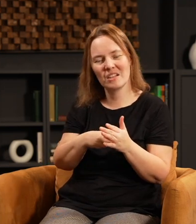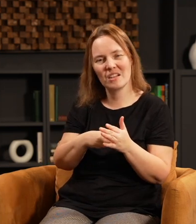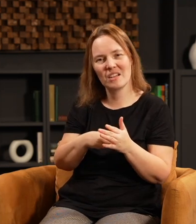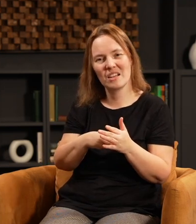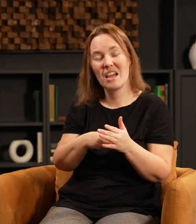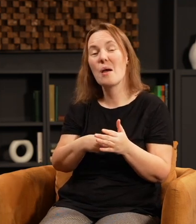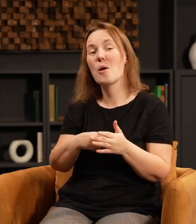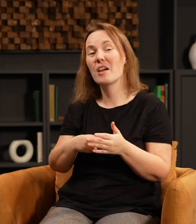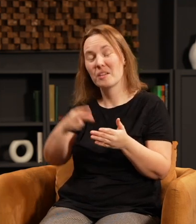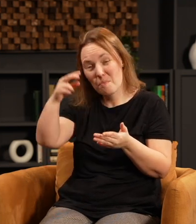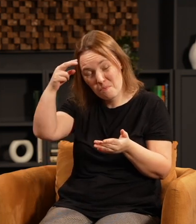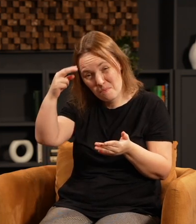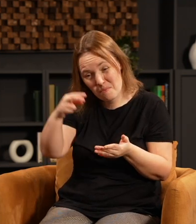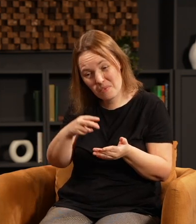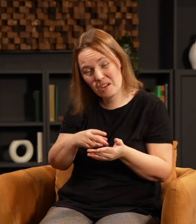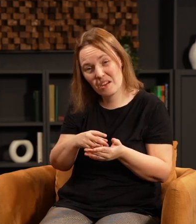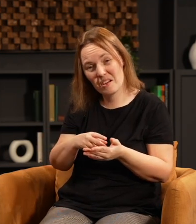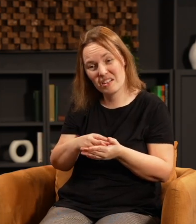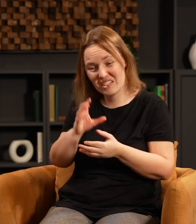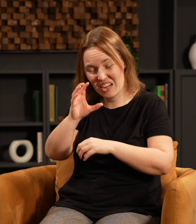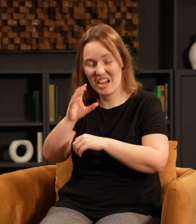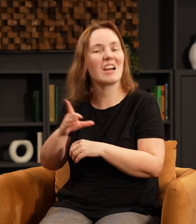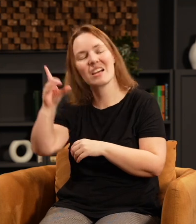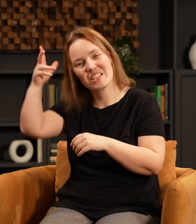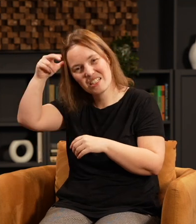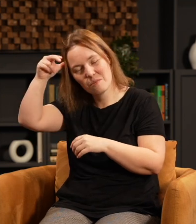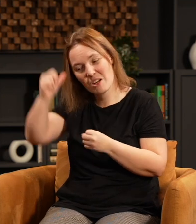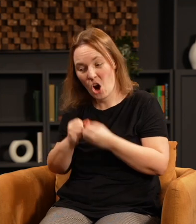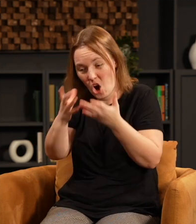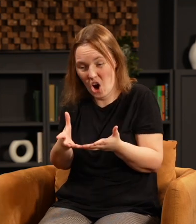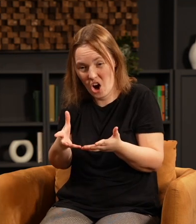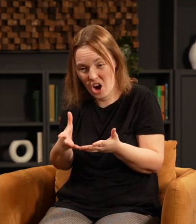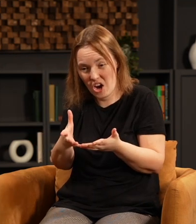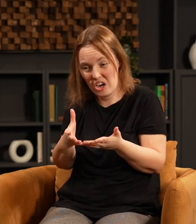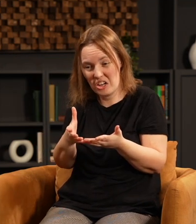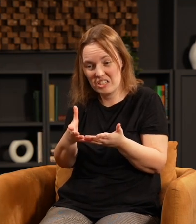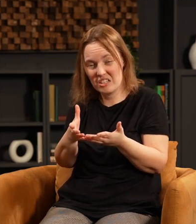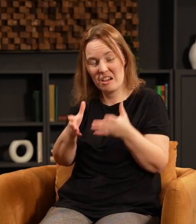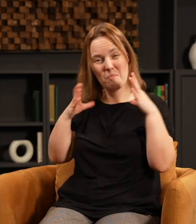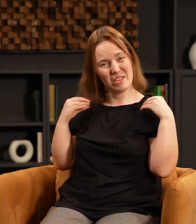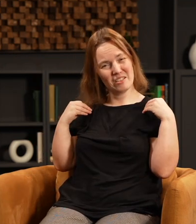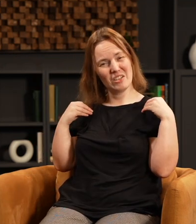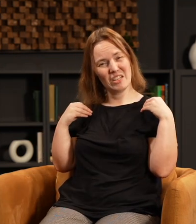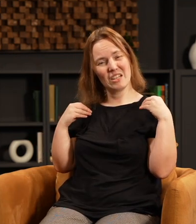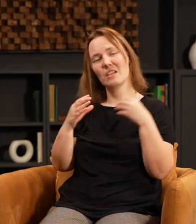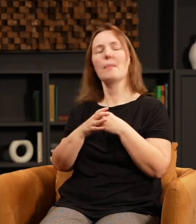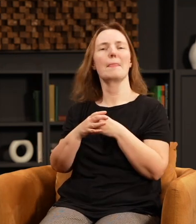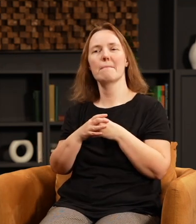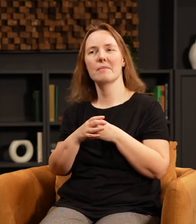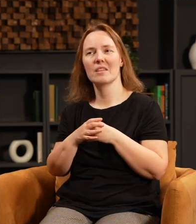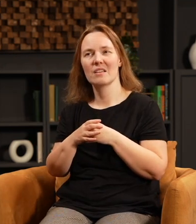literally is a demon-caused passivity. A demon-caused passivity. That's